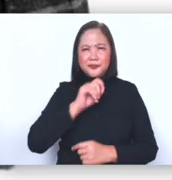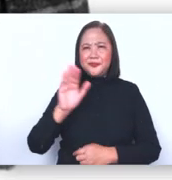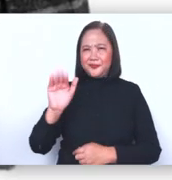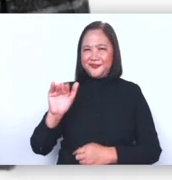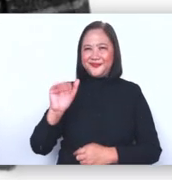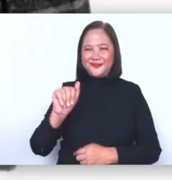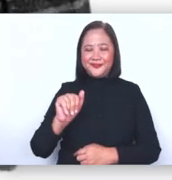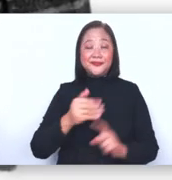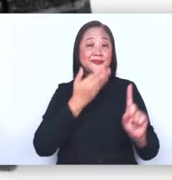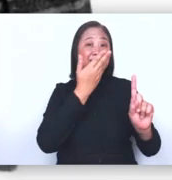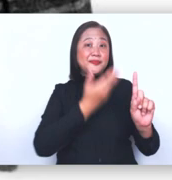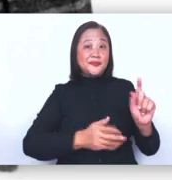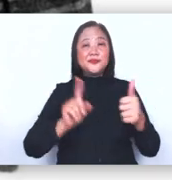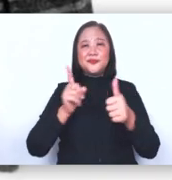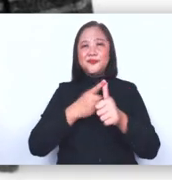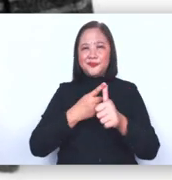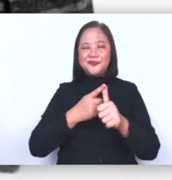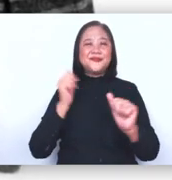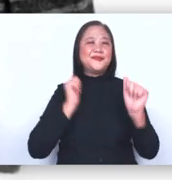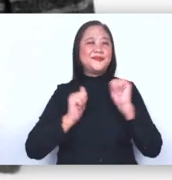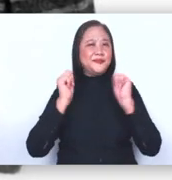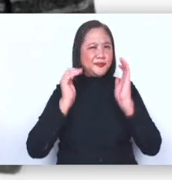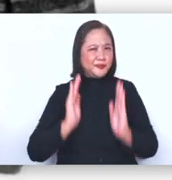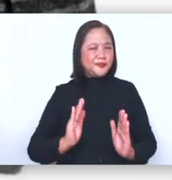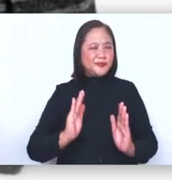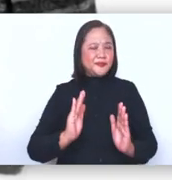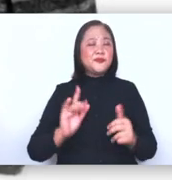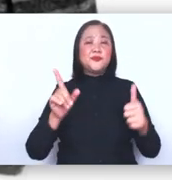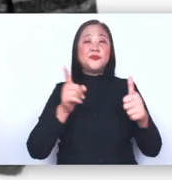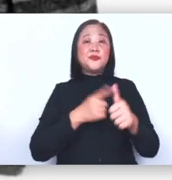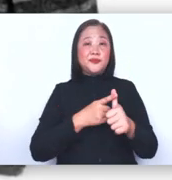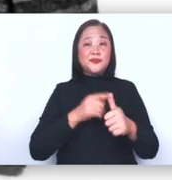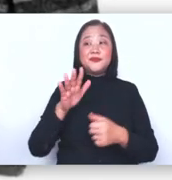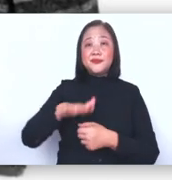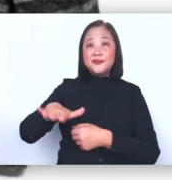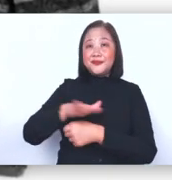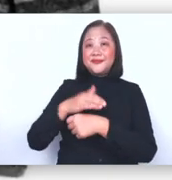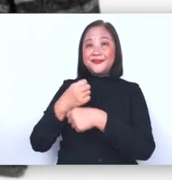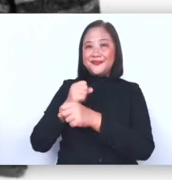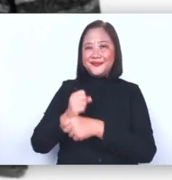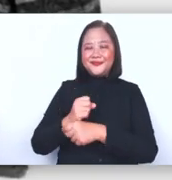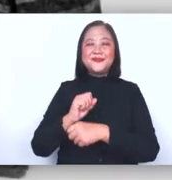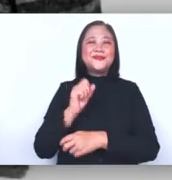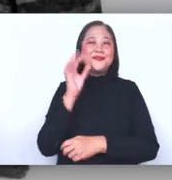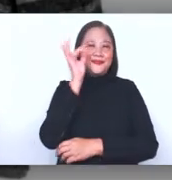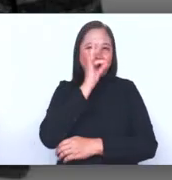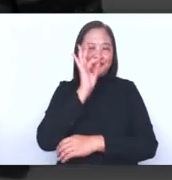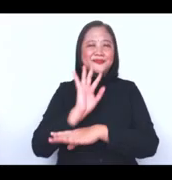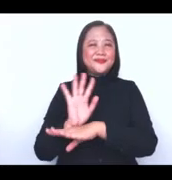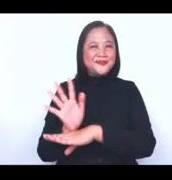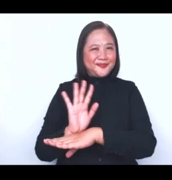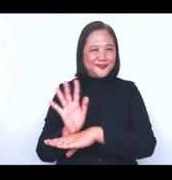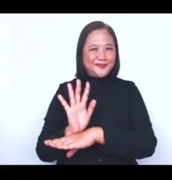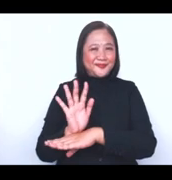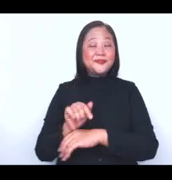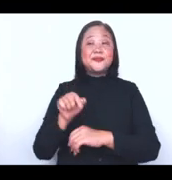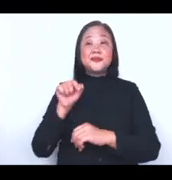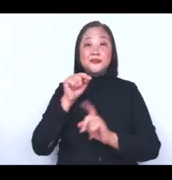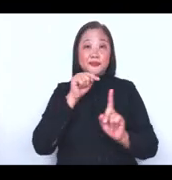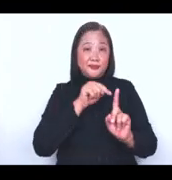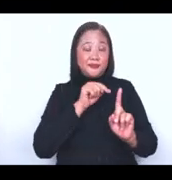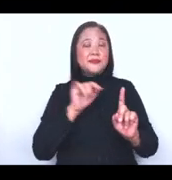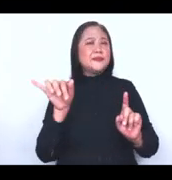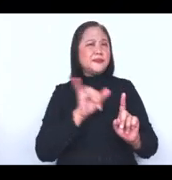Atang became the very first actress in the very first locally produced Filipino film when she essayed the